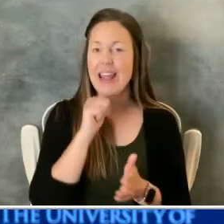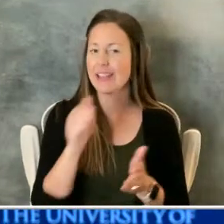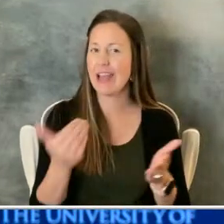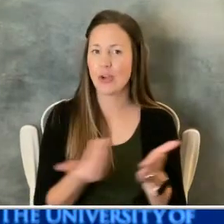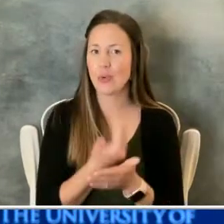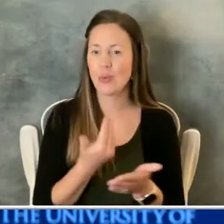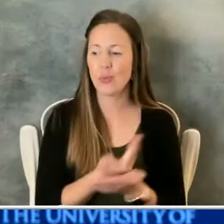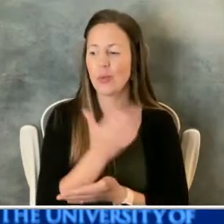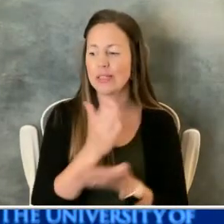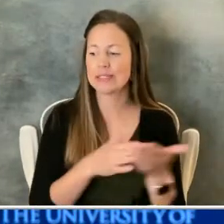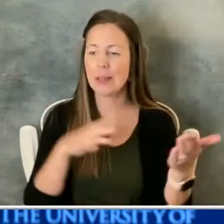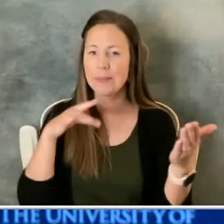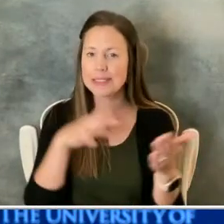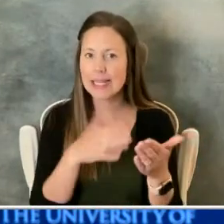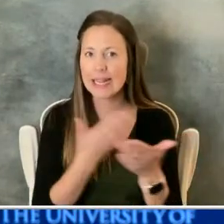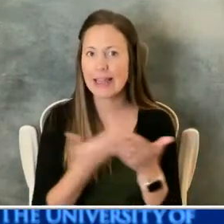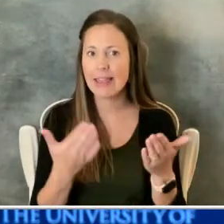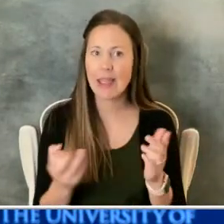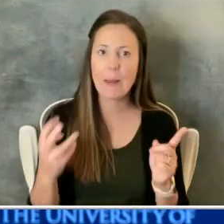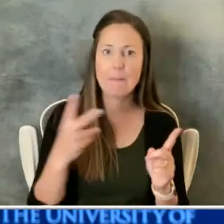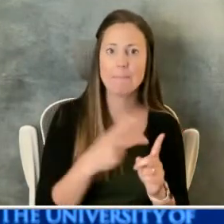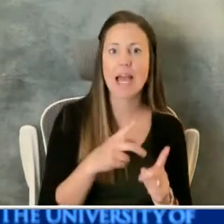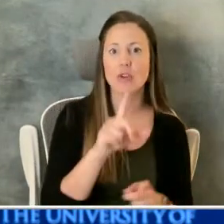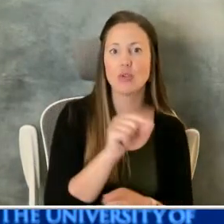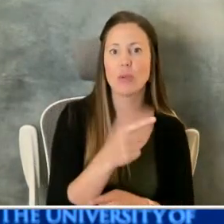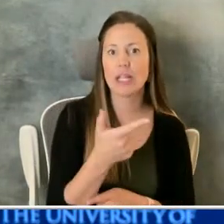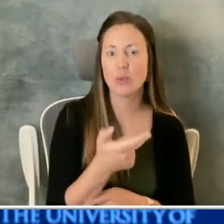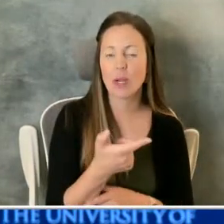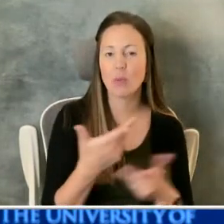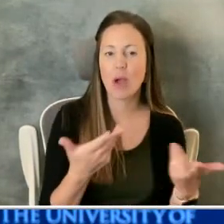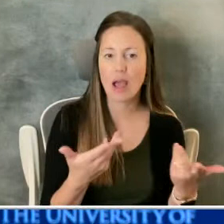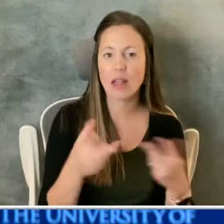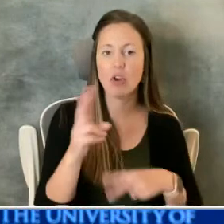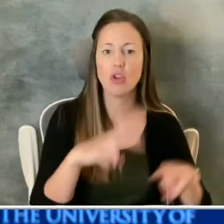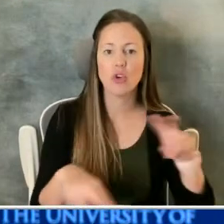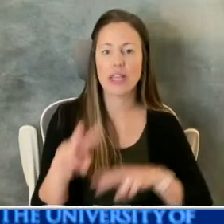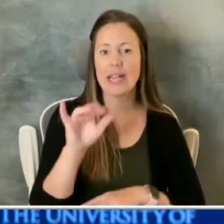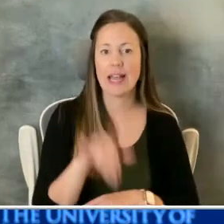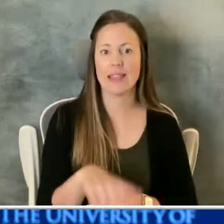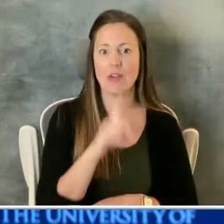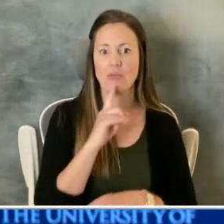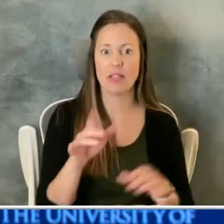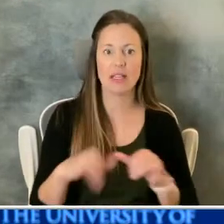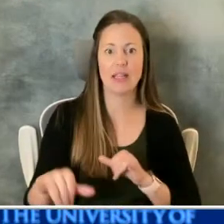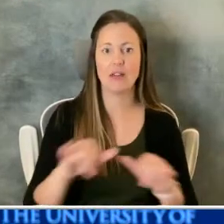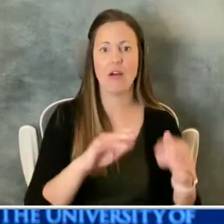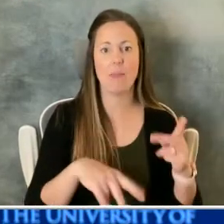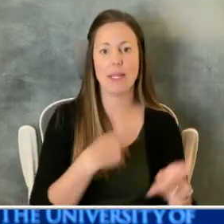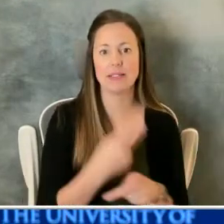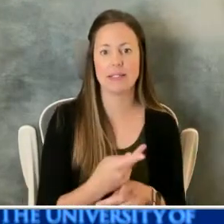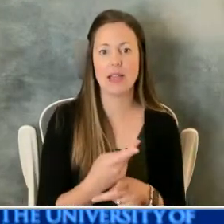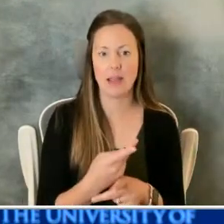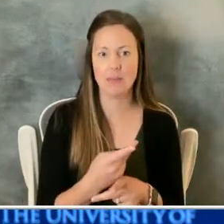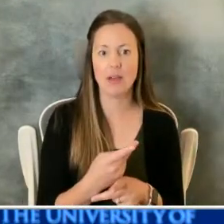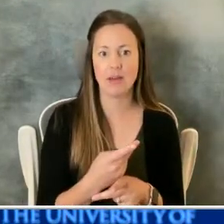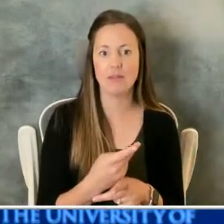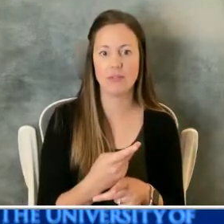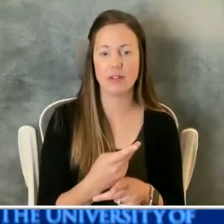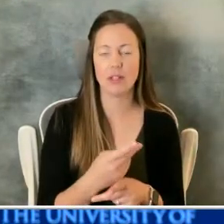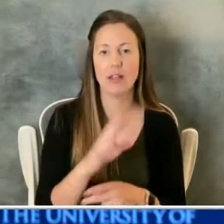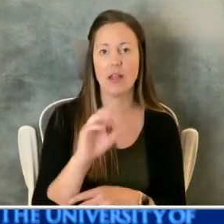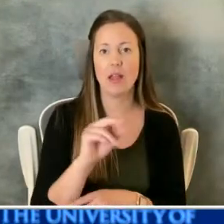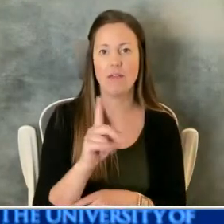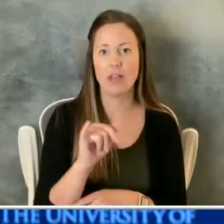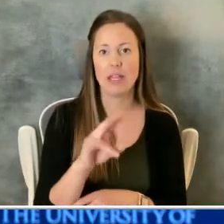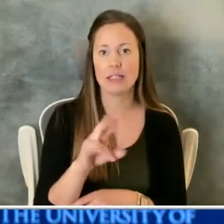back to at least 2021 looking at this very common type of antiviral drug, acyclovir